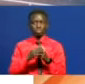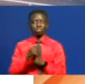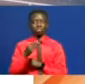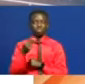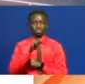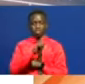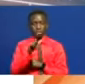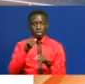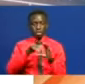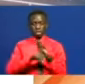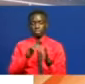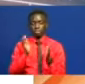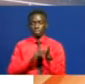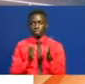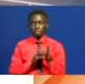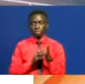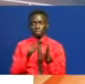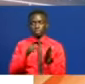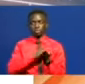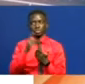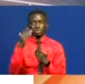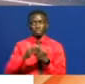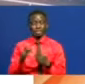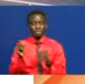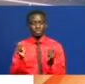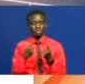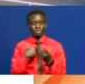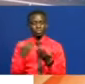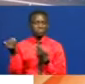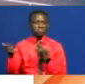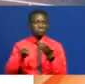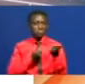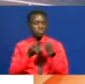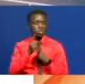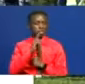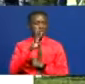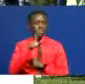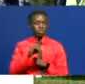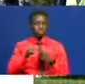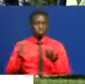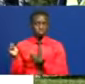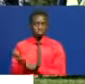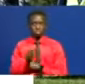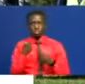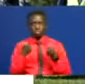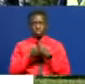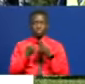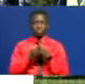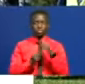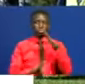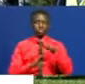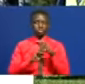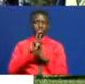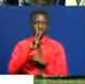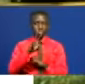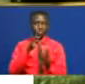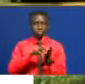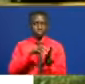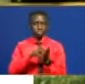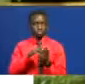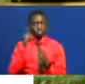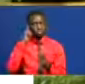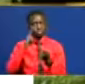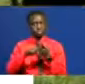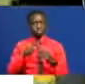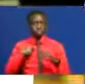weekend the event has attracted 140 golfers who will fight for the top two positions in a bit to qualify for the grand